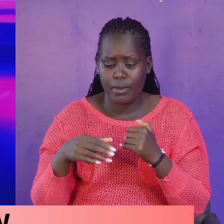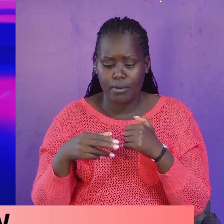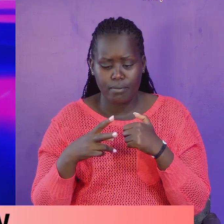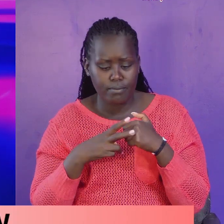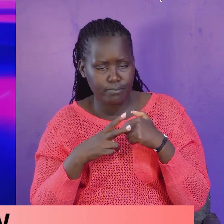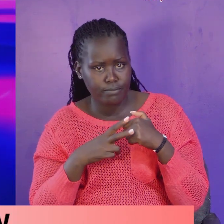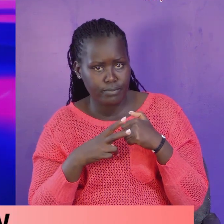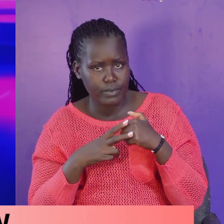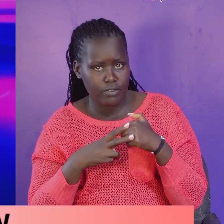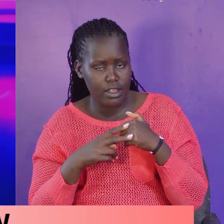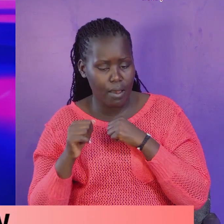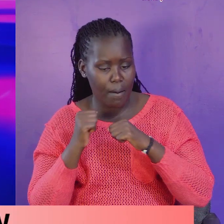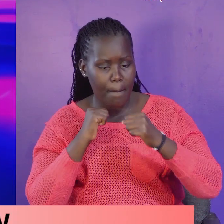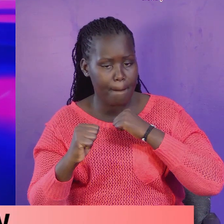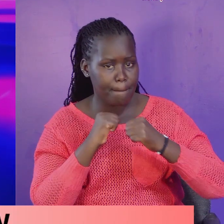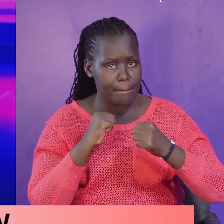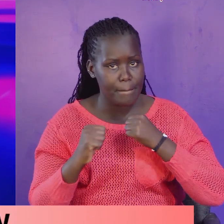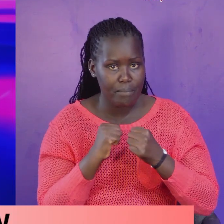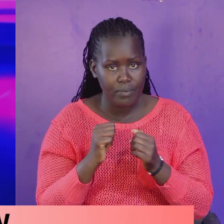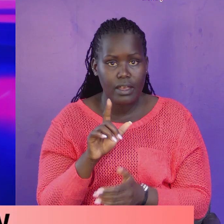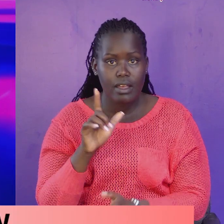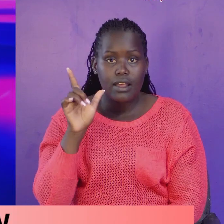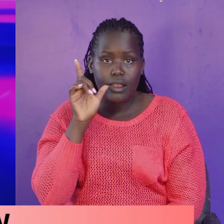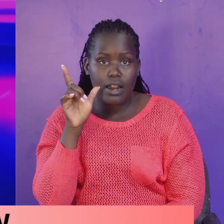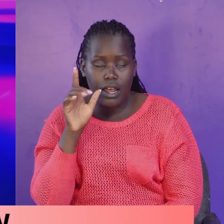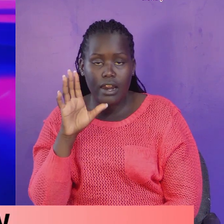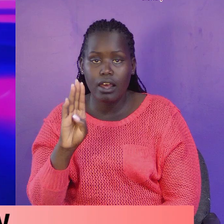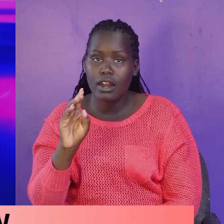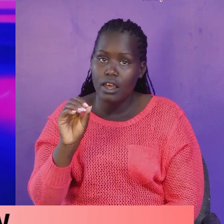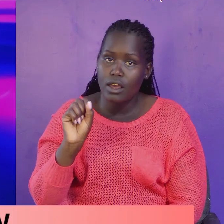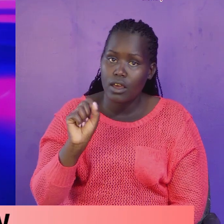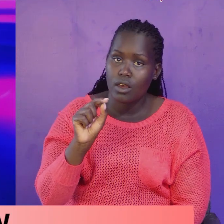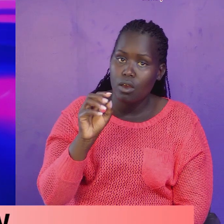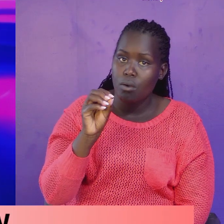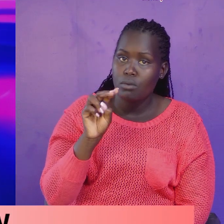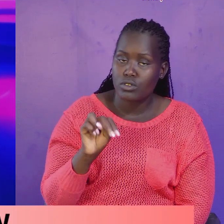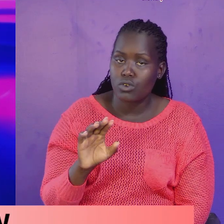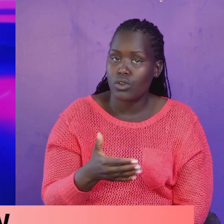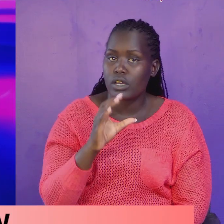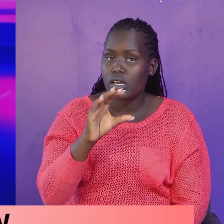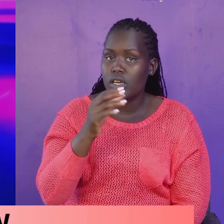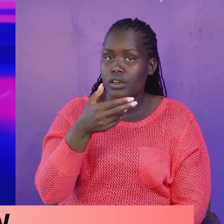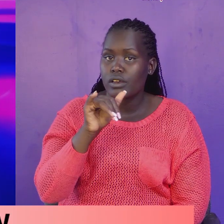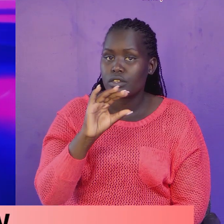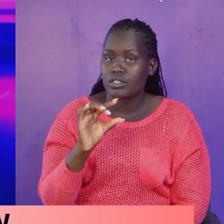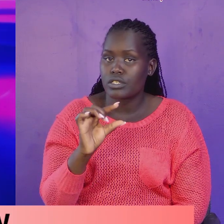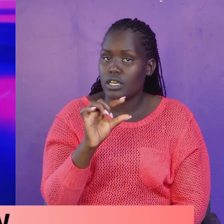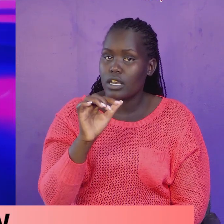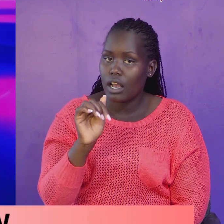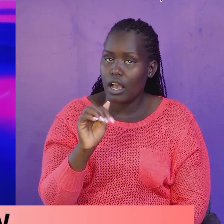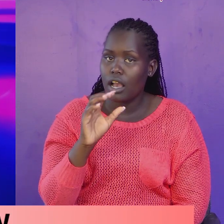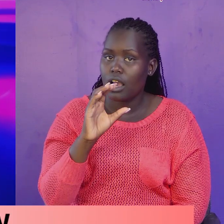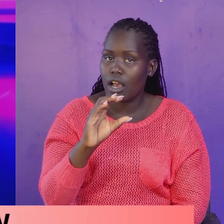7 marathons. We have the London, Boston, Chicago, and other marathons.